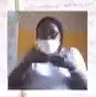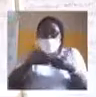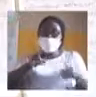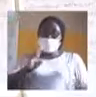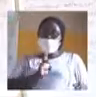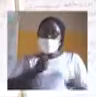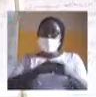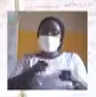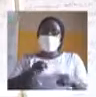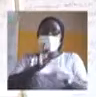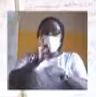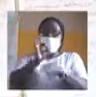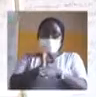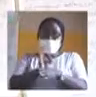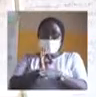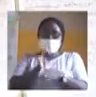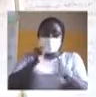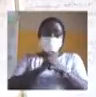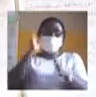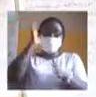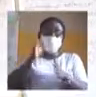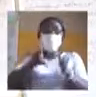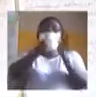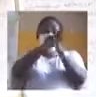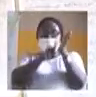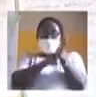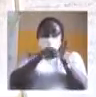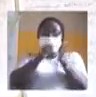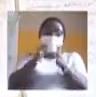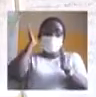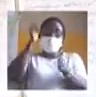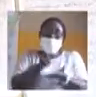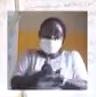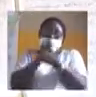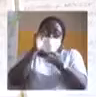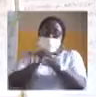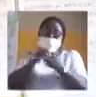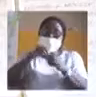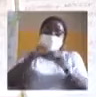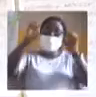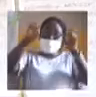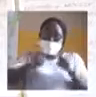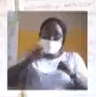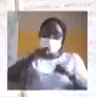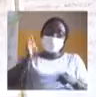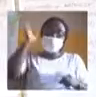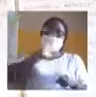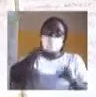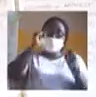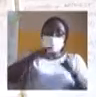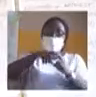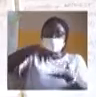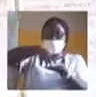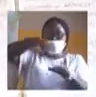that a student will be able to remember these 7 factors that I've identified for